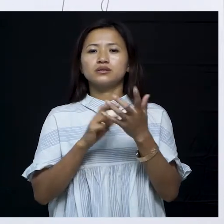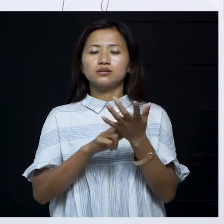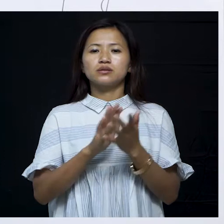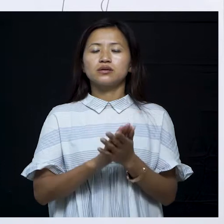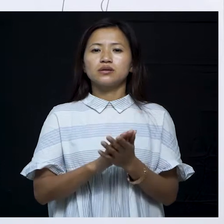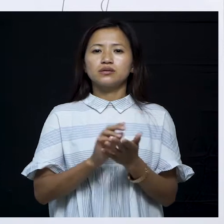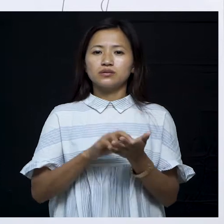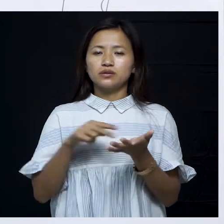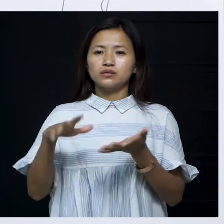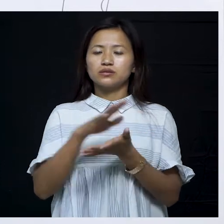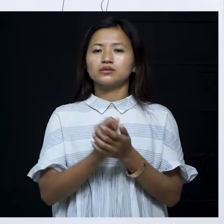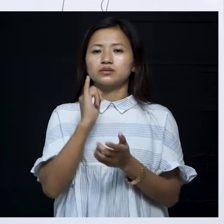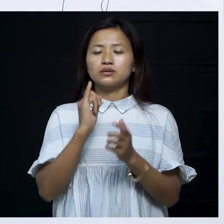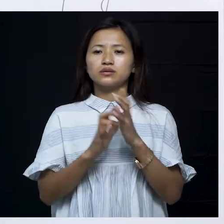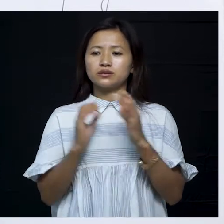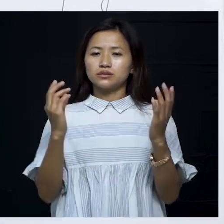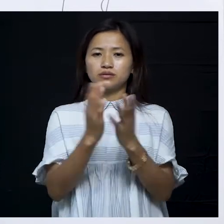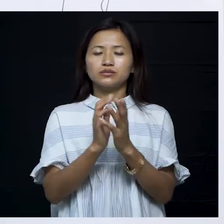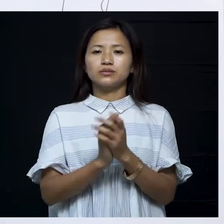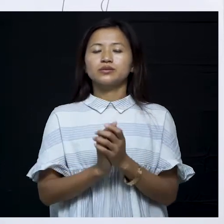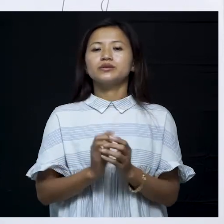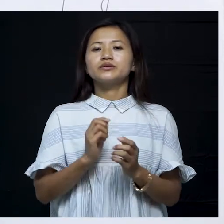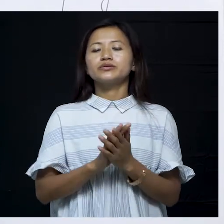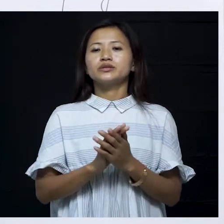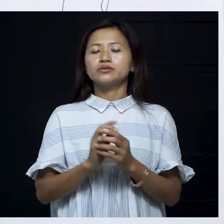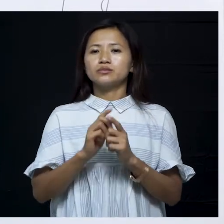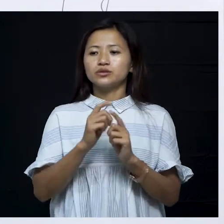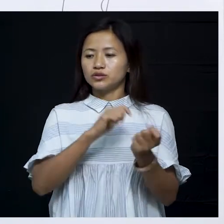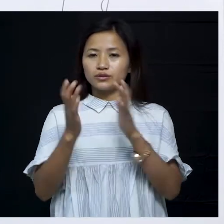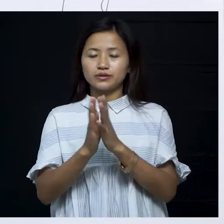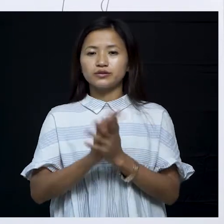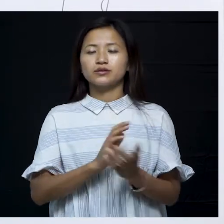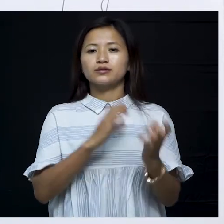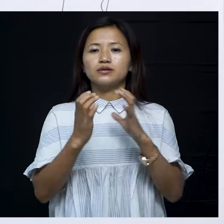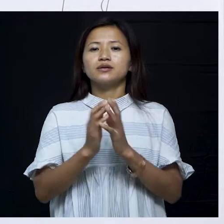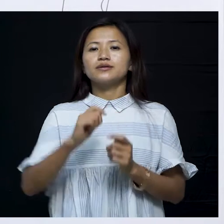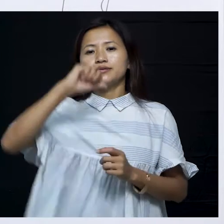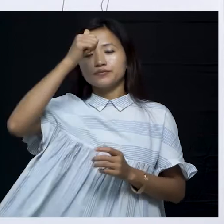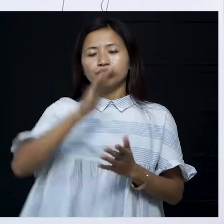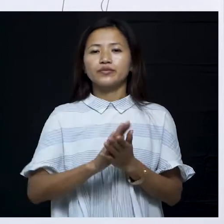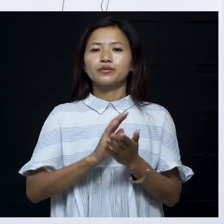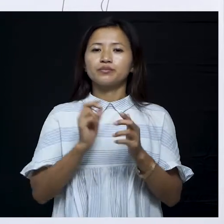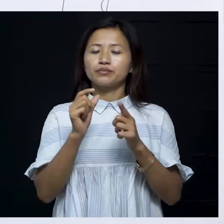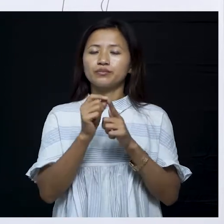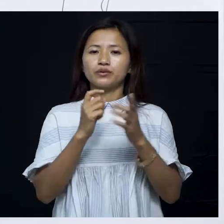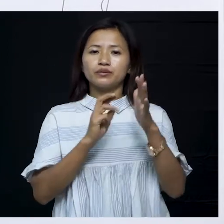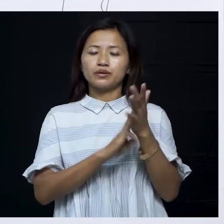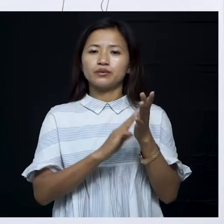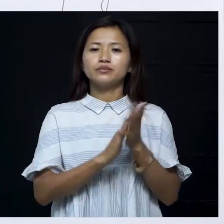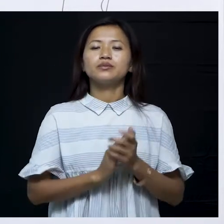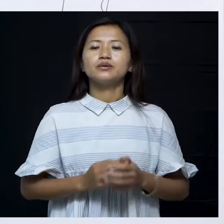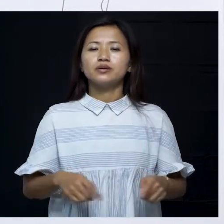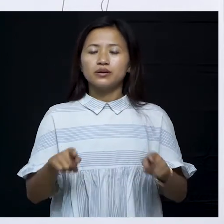the National Institution for Transforming India. All right. And here it is headed by the Prime Ministers, along with